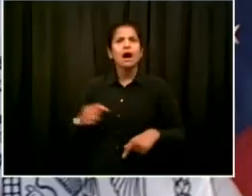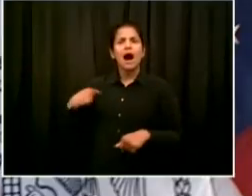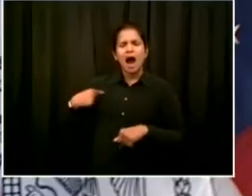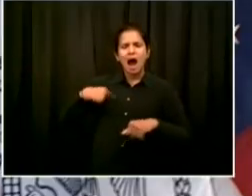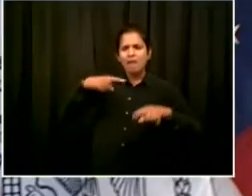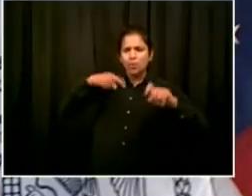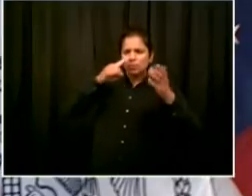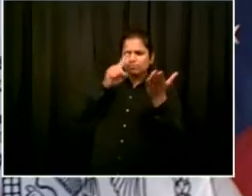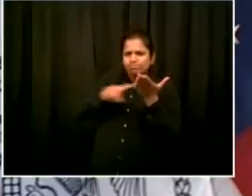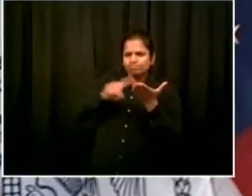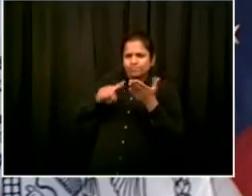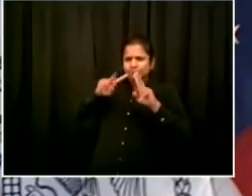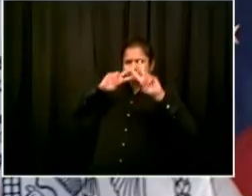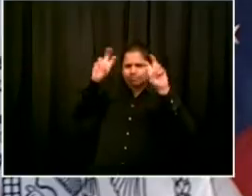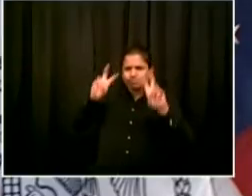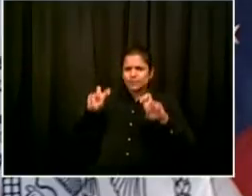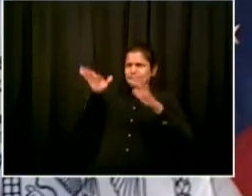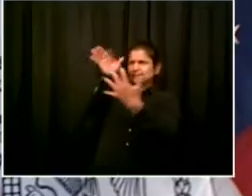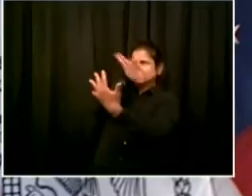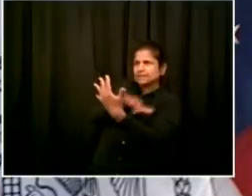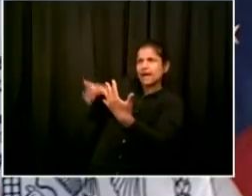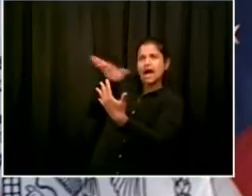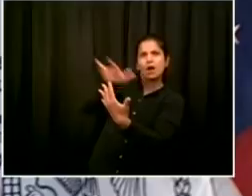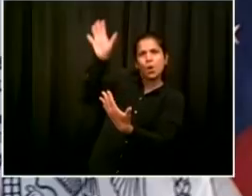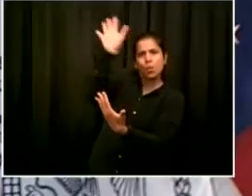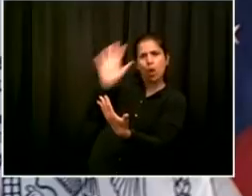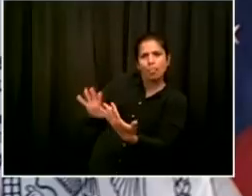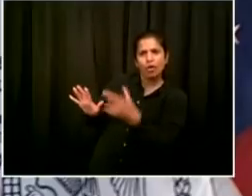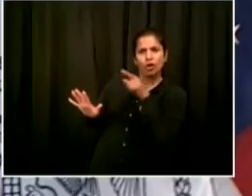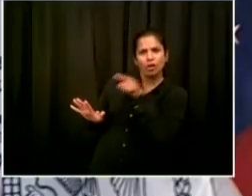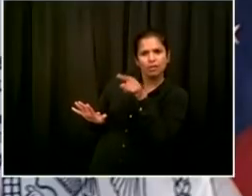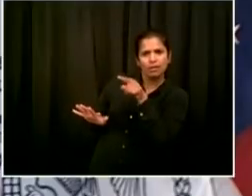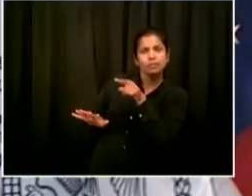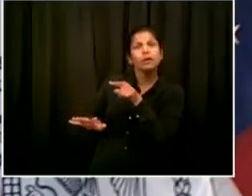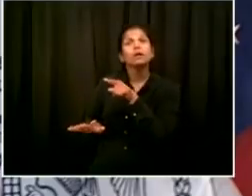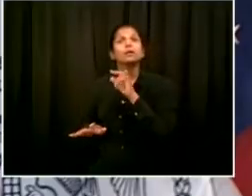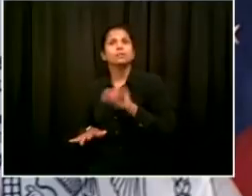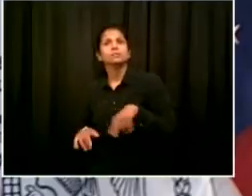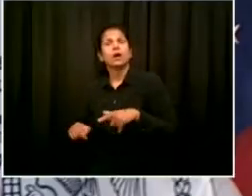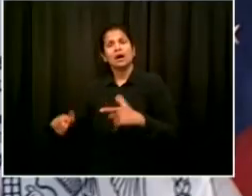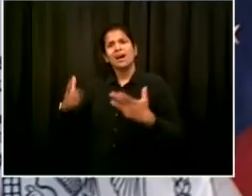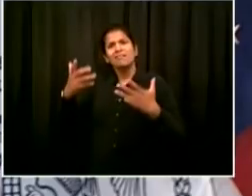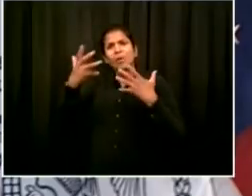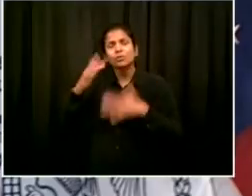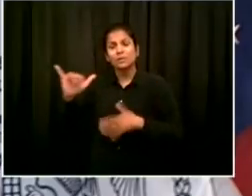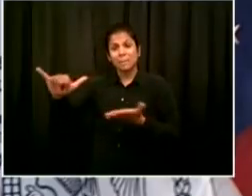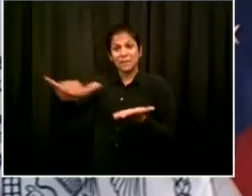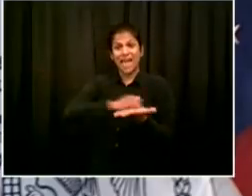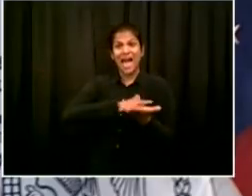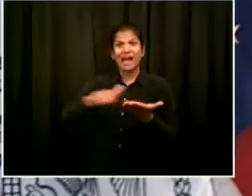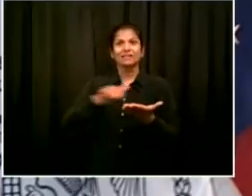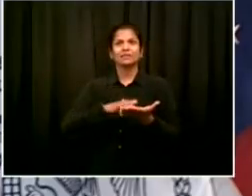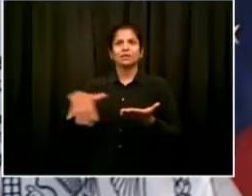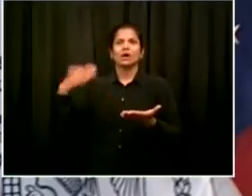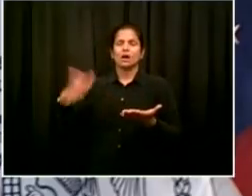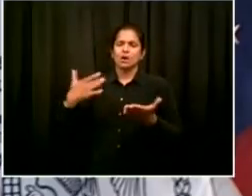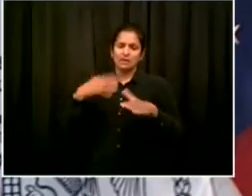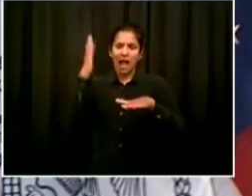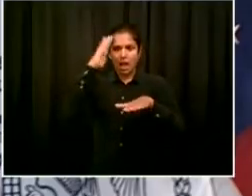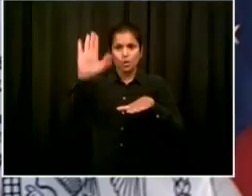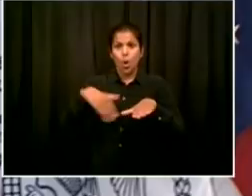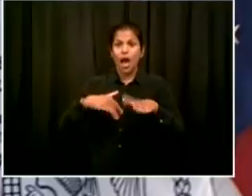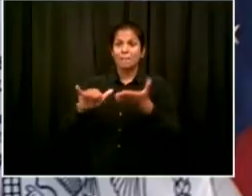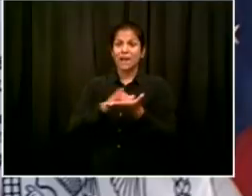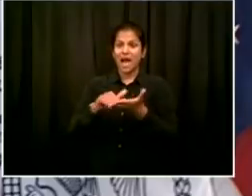really, sadly, hits a lot of different standards simultaneously. But it really depends on the individual storm, and those